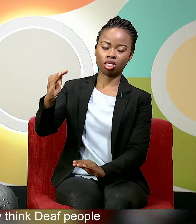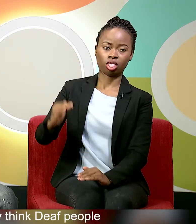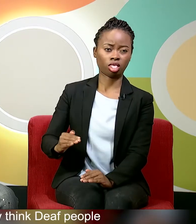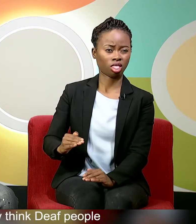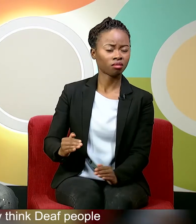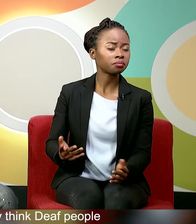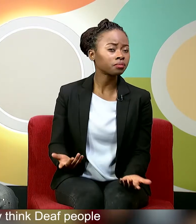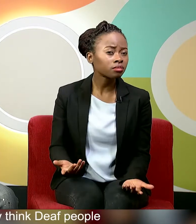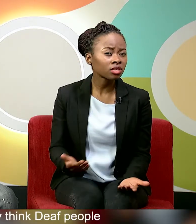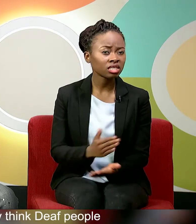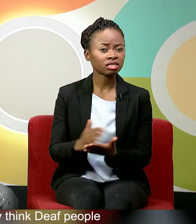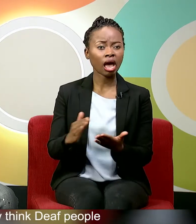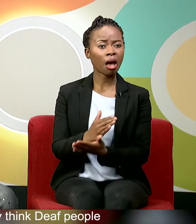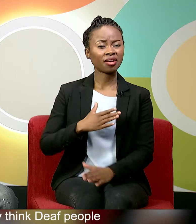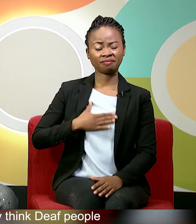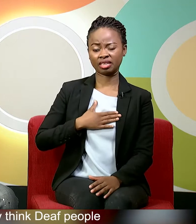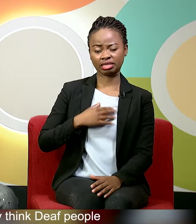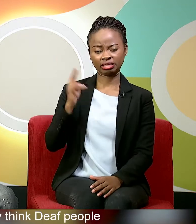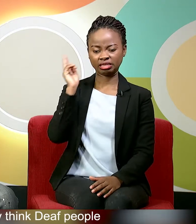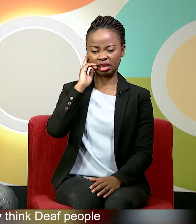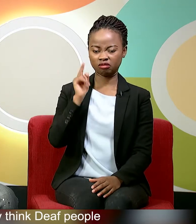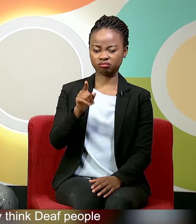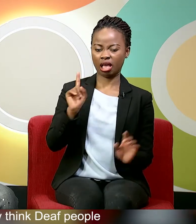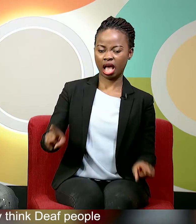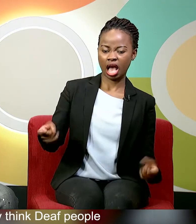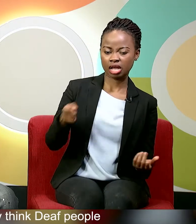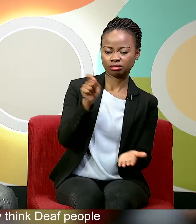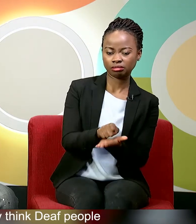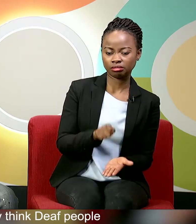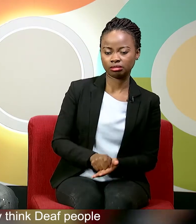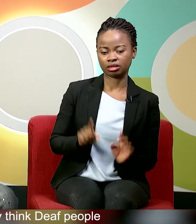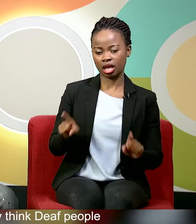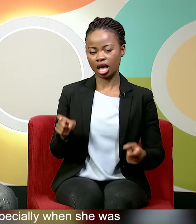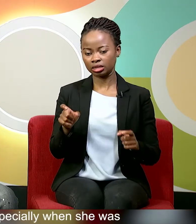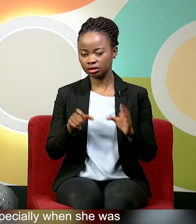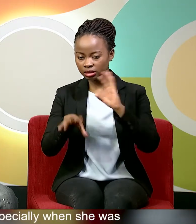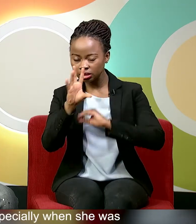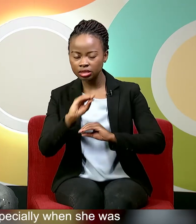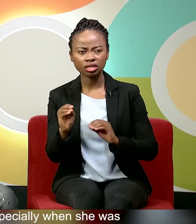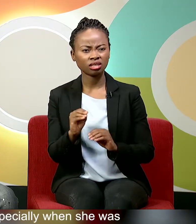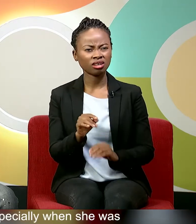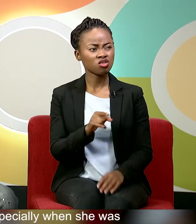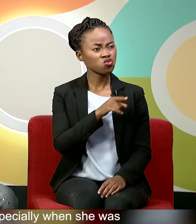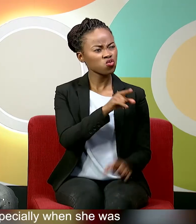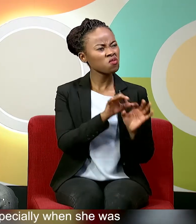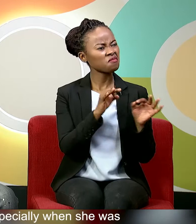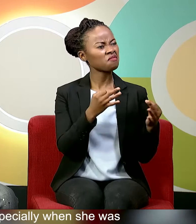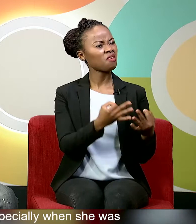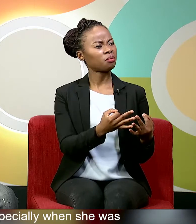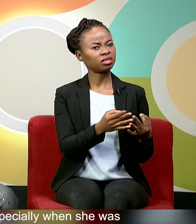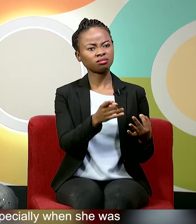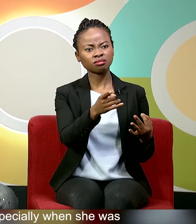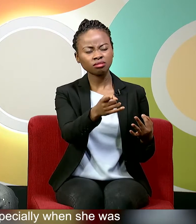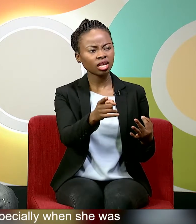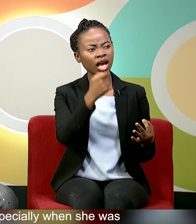hore banane hore batho ba deaf ha ba kgone ho bala, ha ba kgone ho ithuta, ha ba kgone ho tsamaya sekolo. Lona as family ha ne a ntse